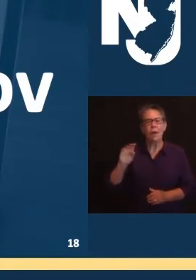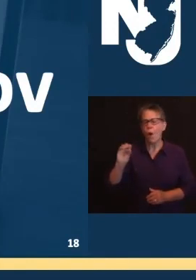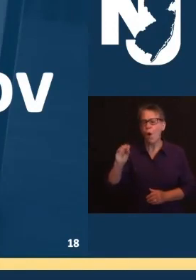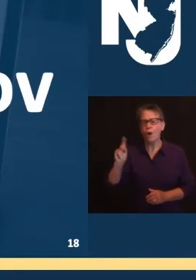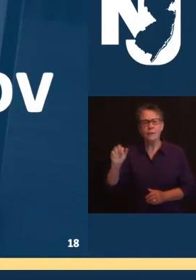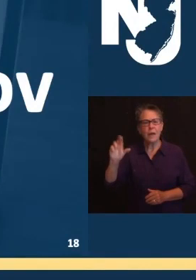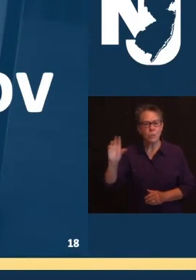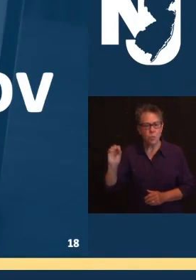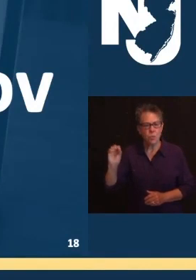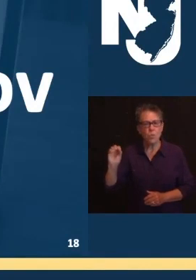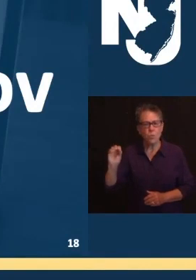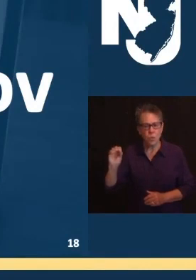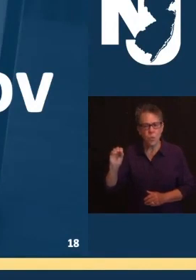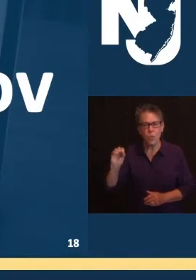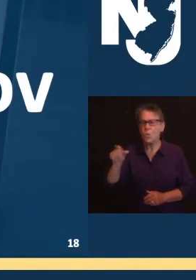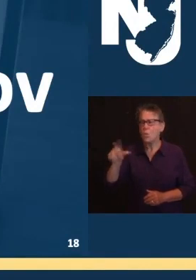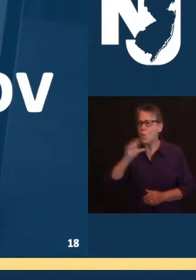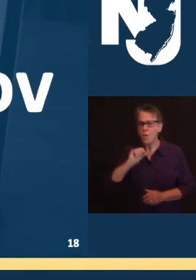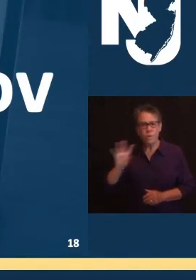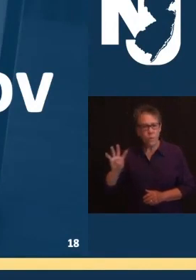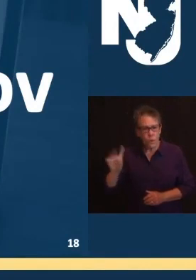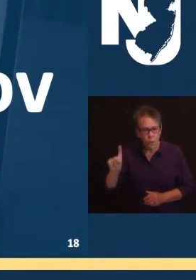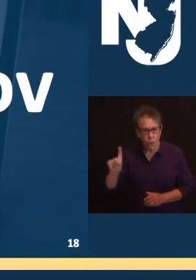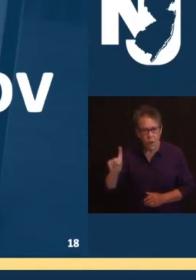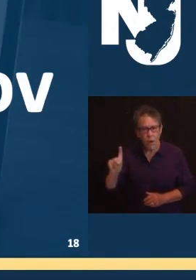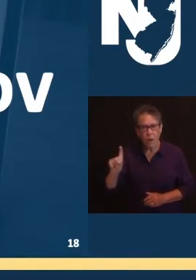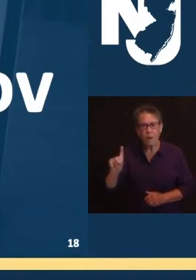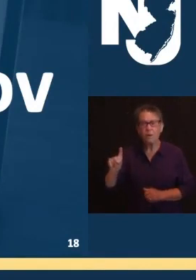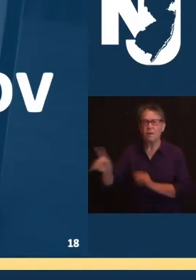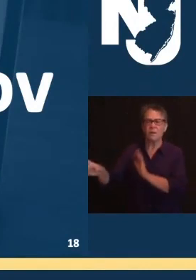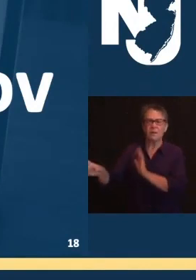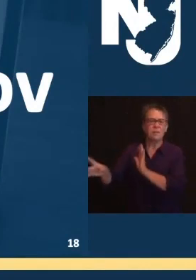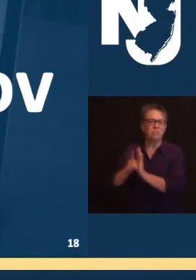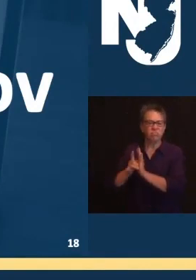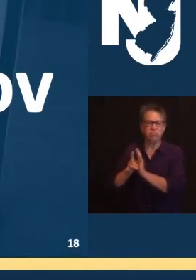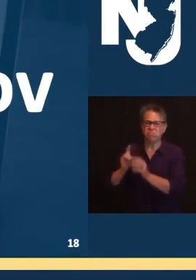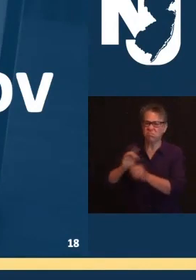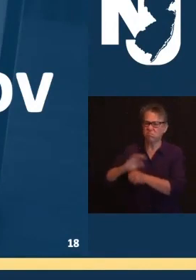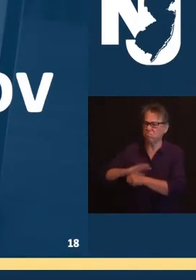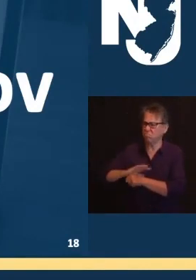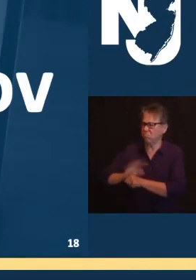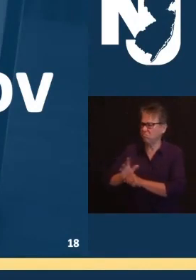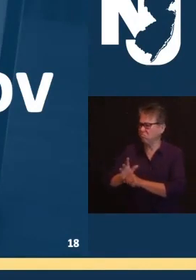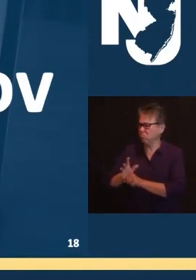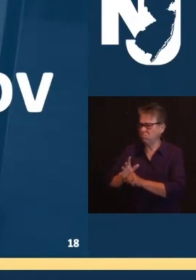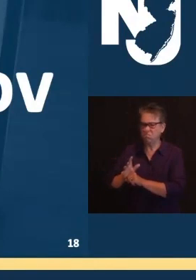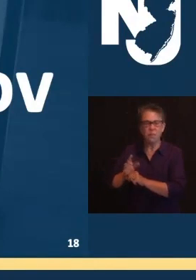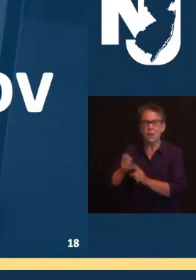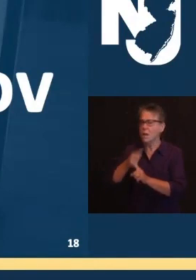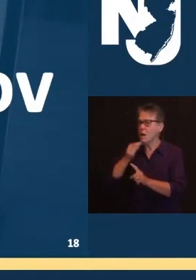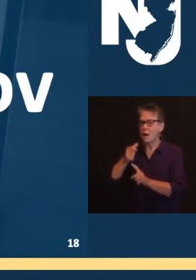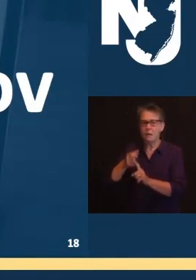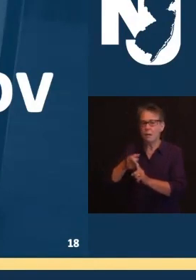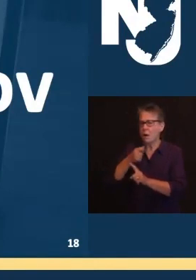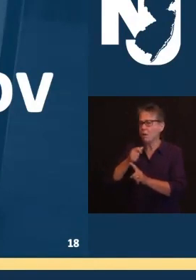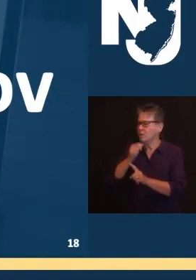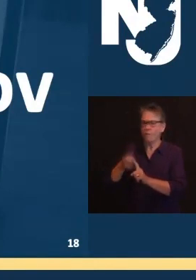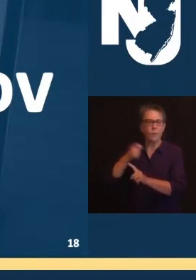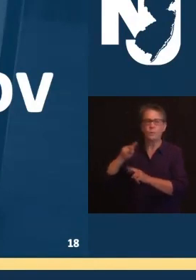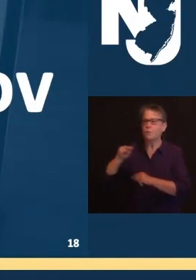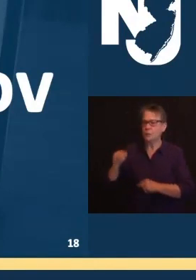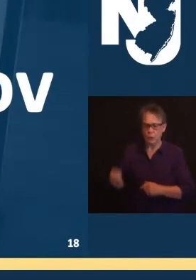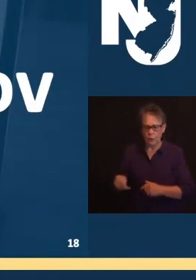he battled that thing for months. I think he got sick in late March. This thing is brutal. And in some cases, it hits you